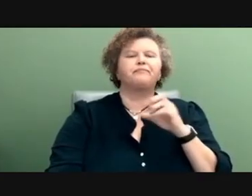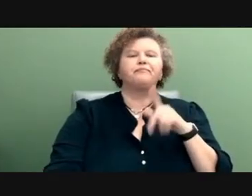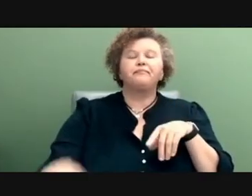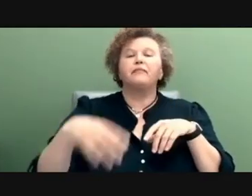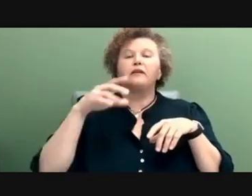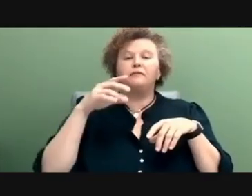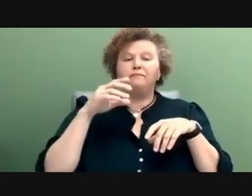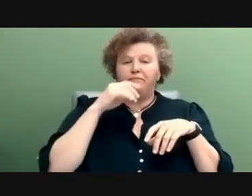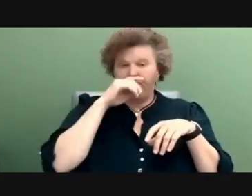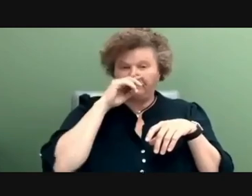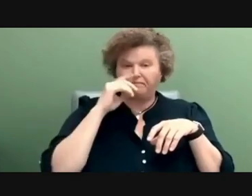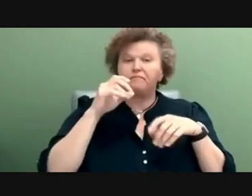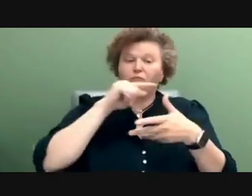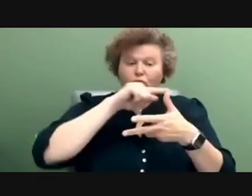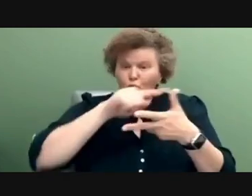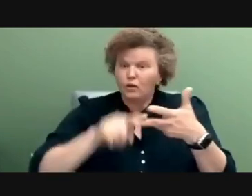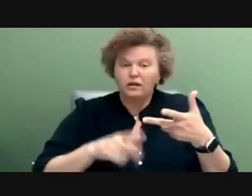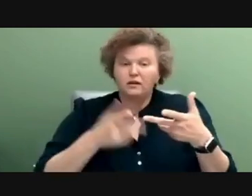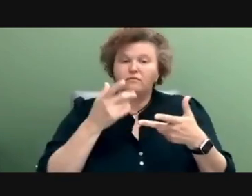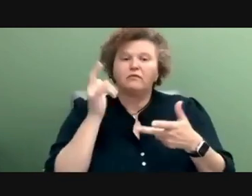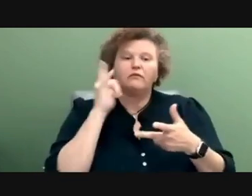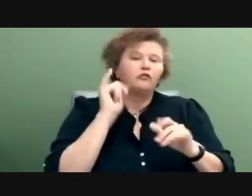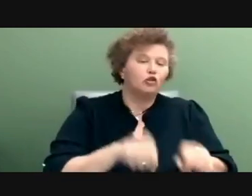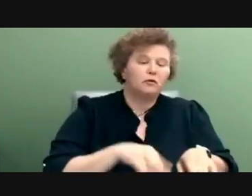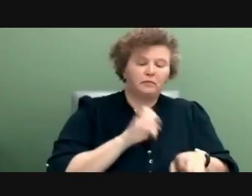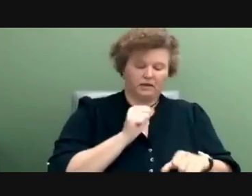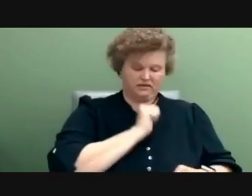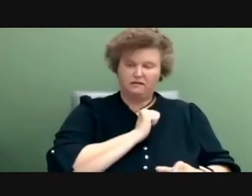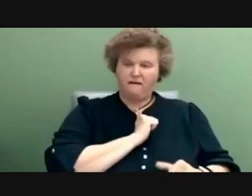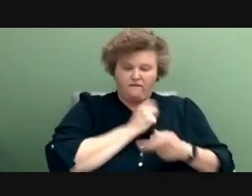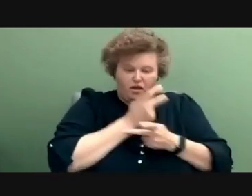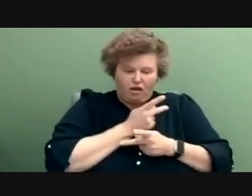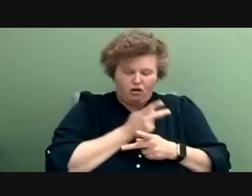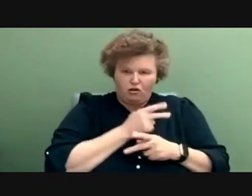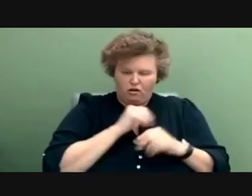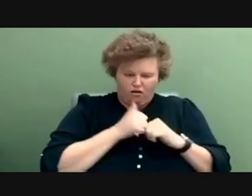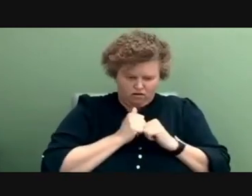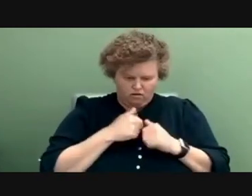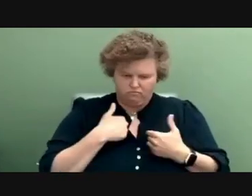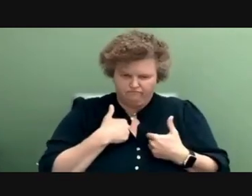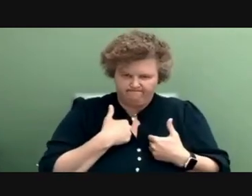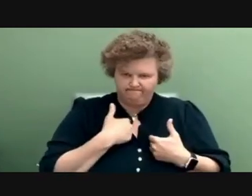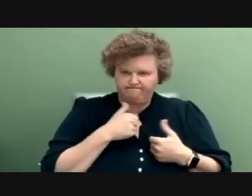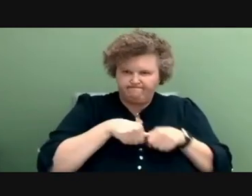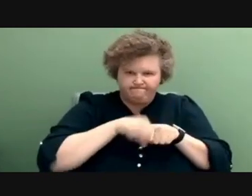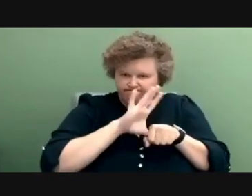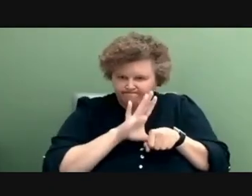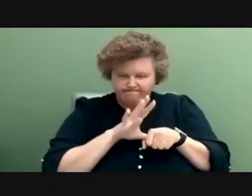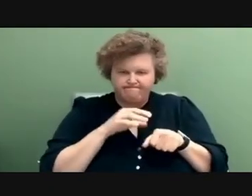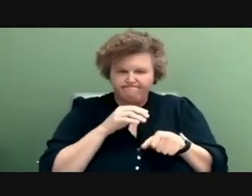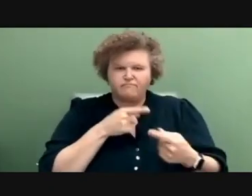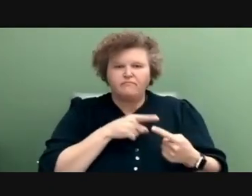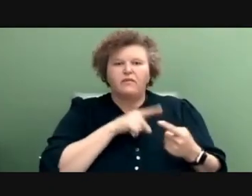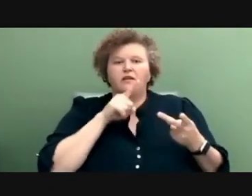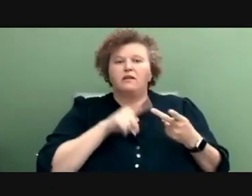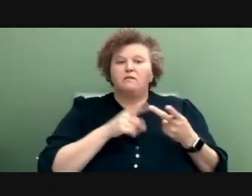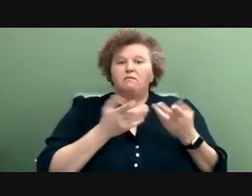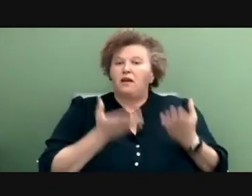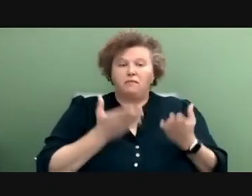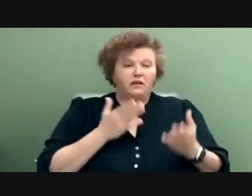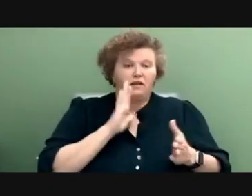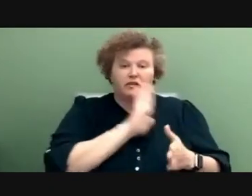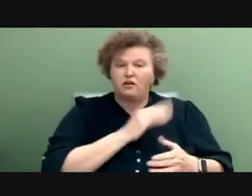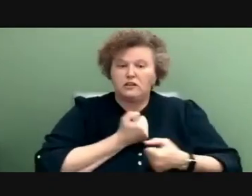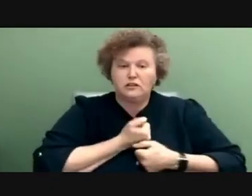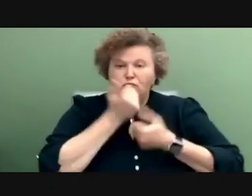So just thinking about making sure I can cover everything, but those 3 areas could be as far as self-care, maybe not being able